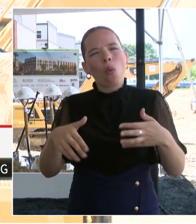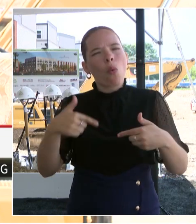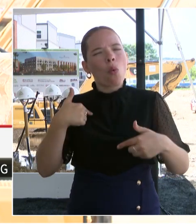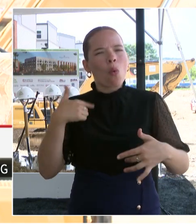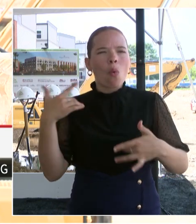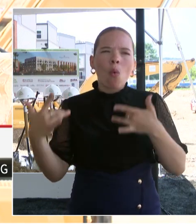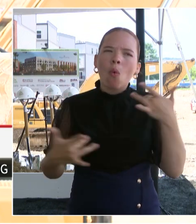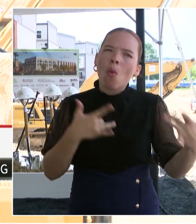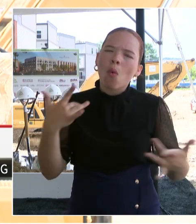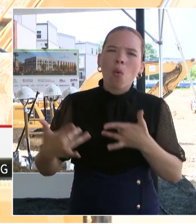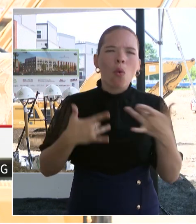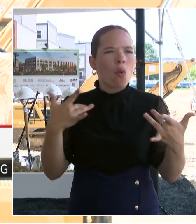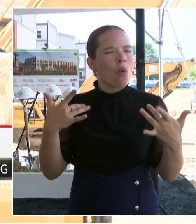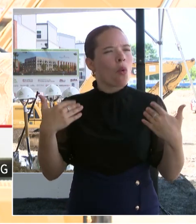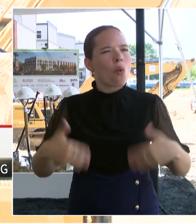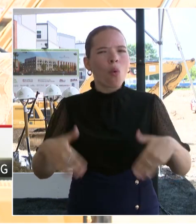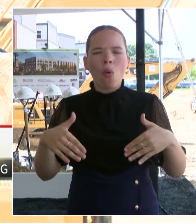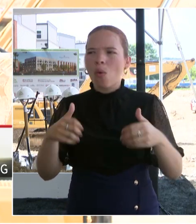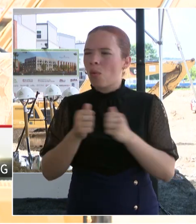Bowser.